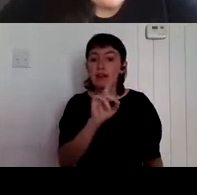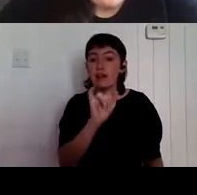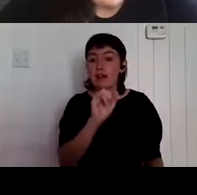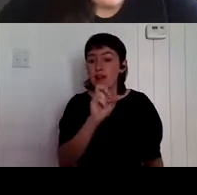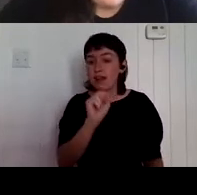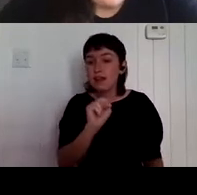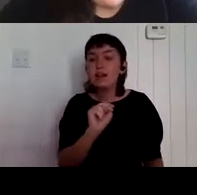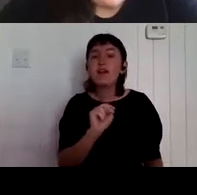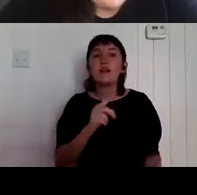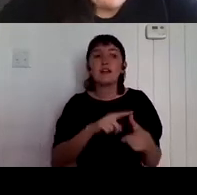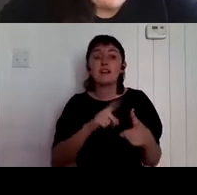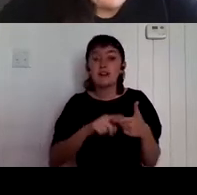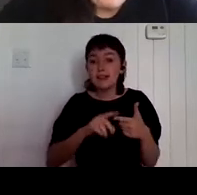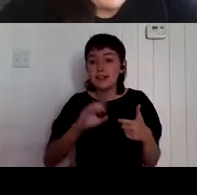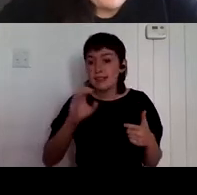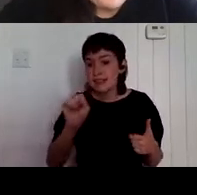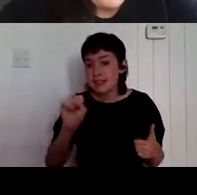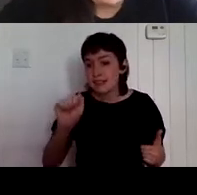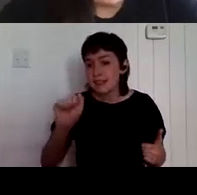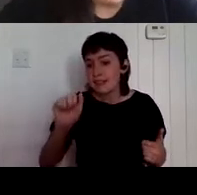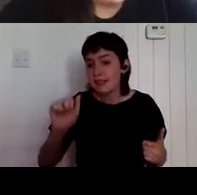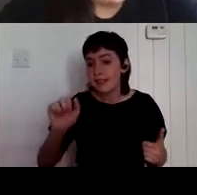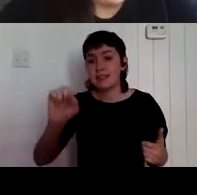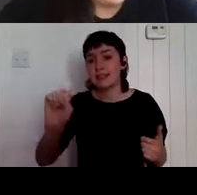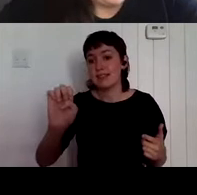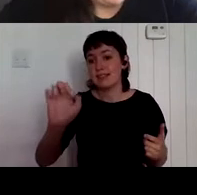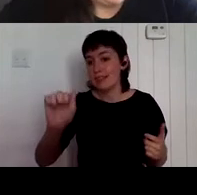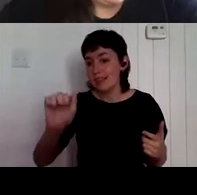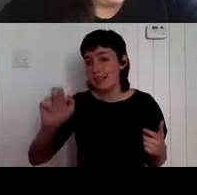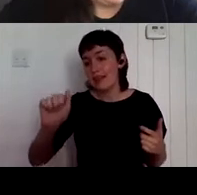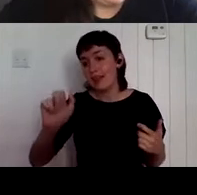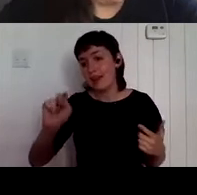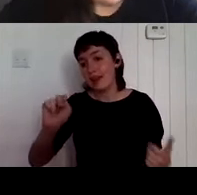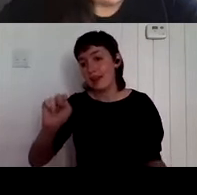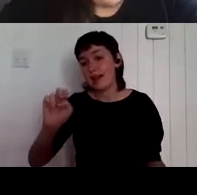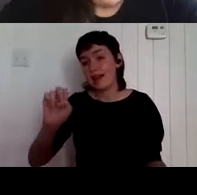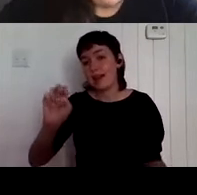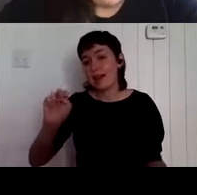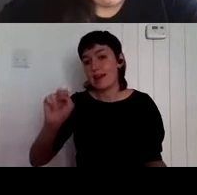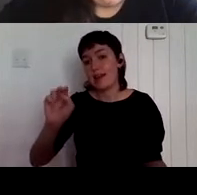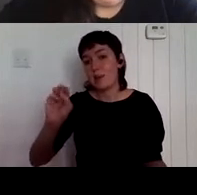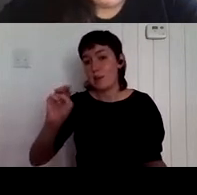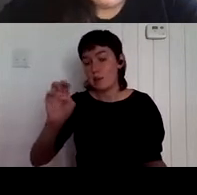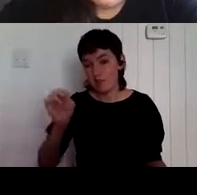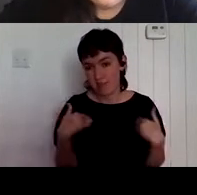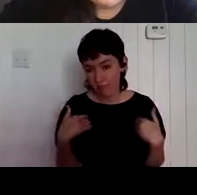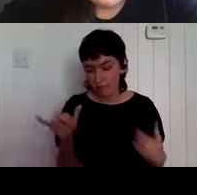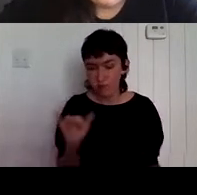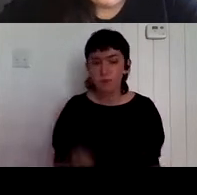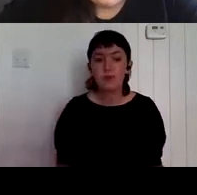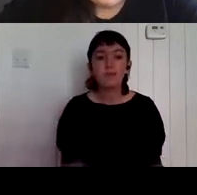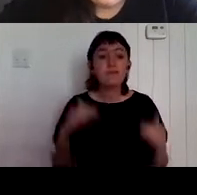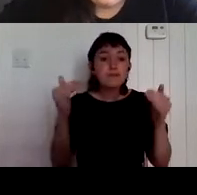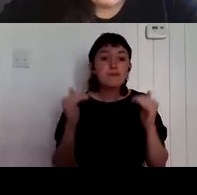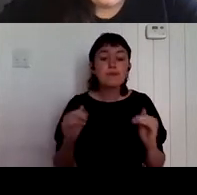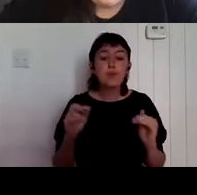that has this type of stinging cell, nidarian. Radial symmetry. So, you and I, we have bilateral symmetry.